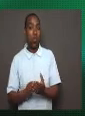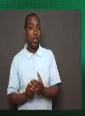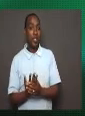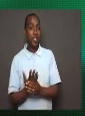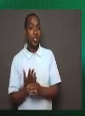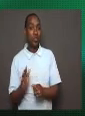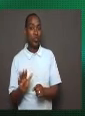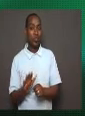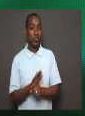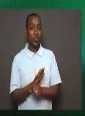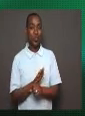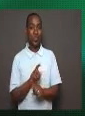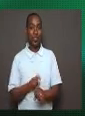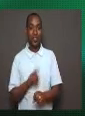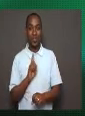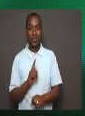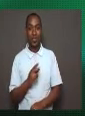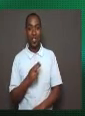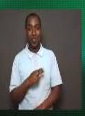more hemoglobin.